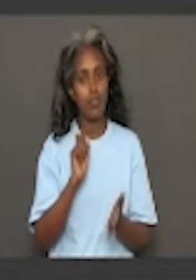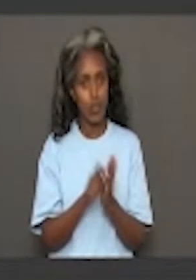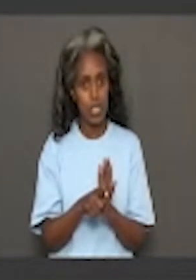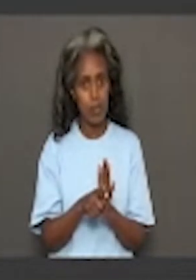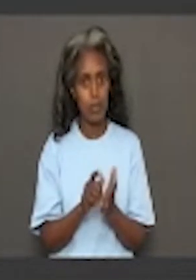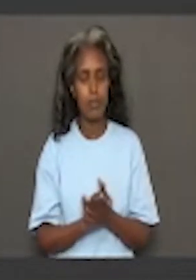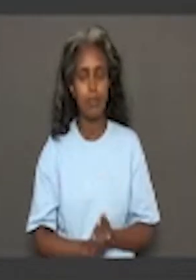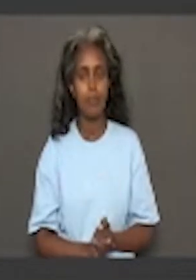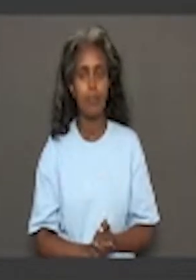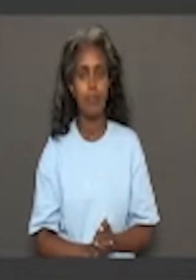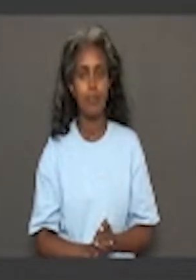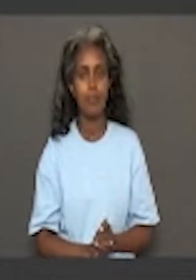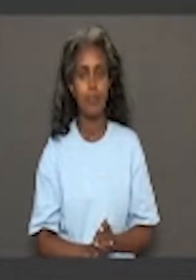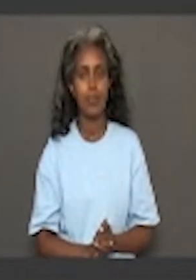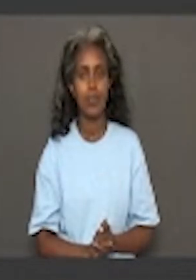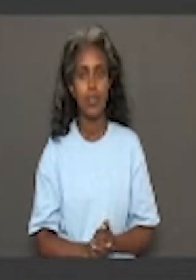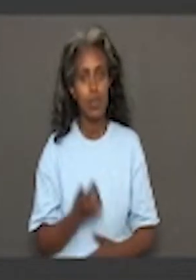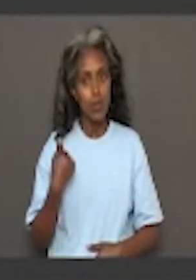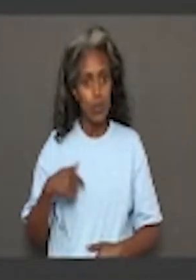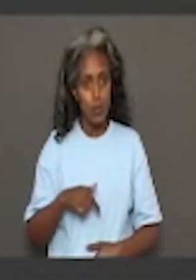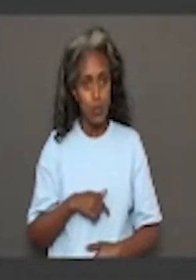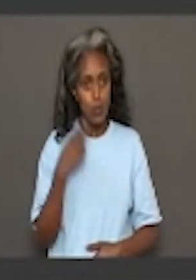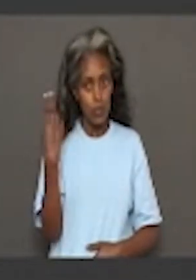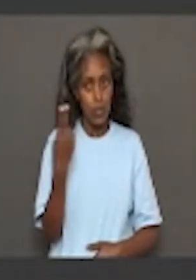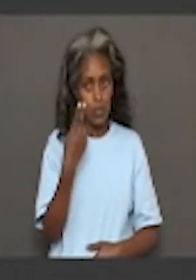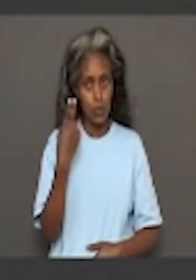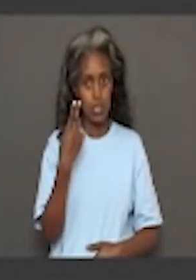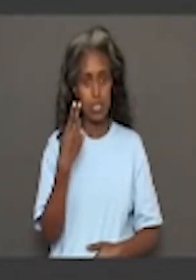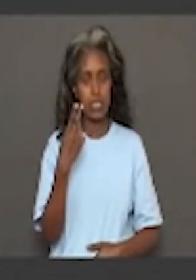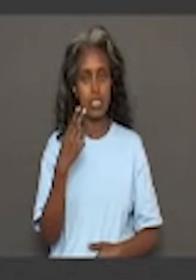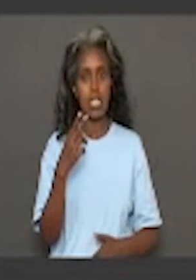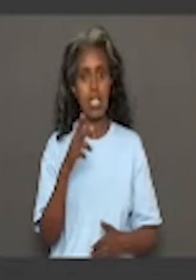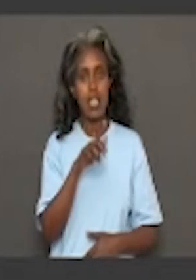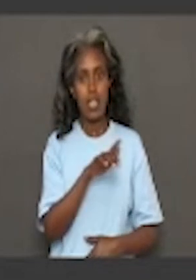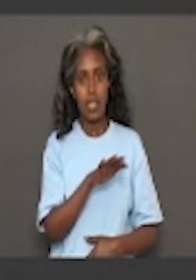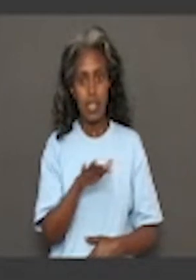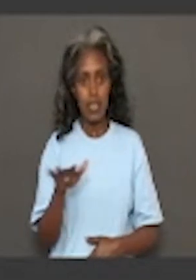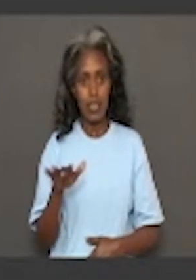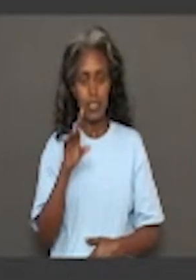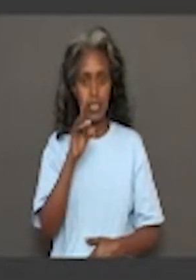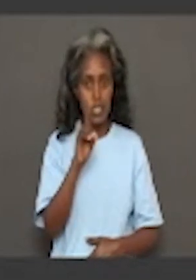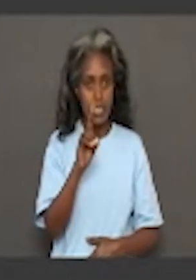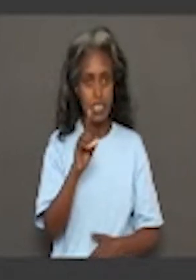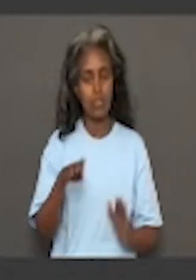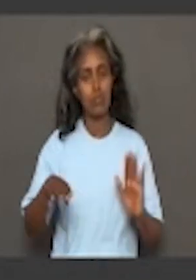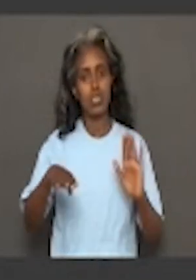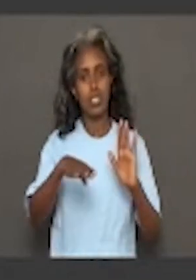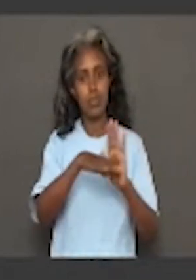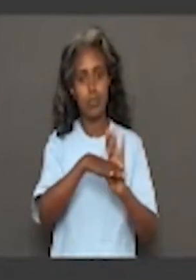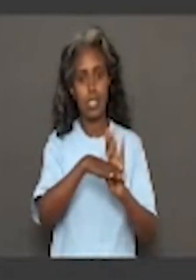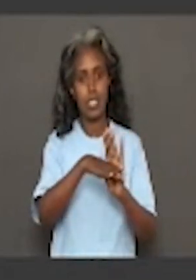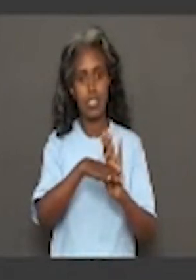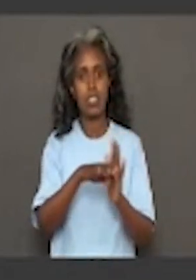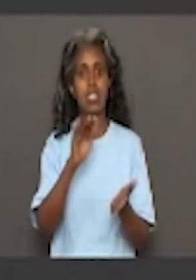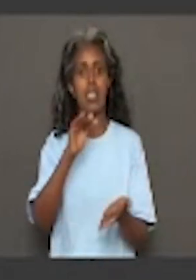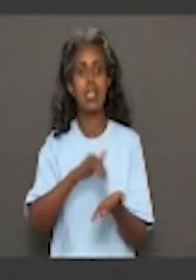0.45, for example. We will use the letter D to